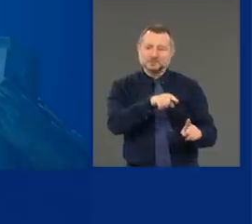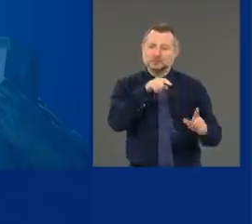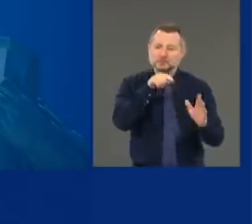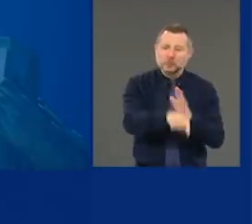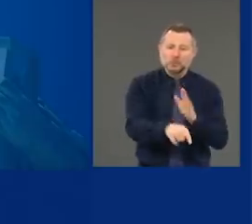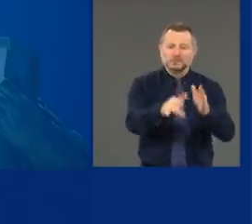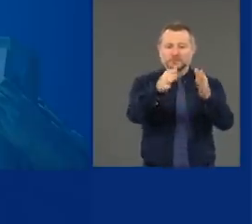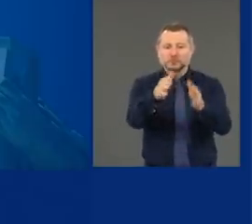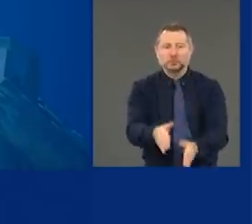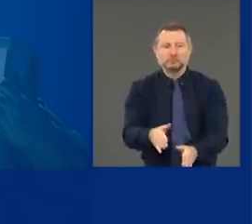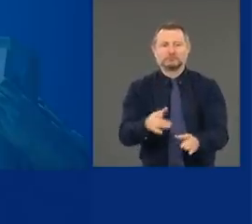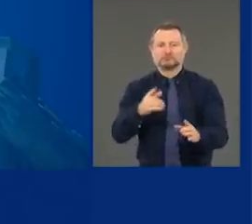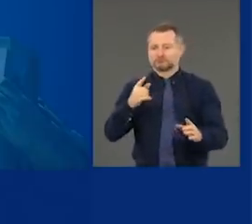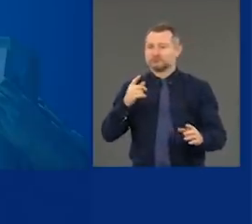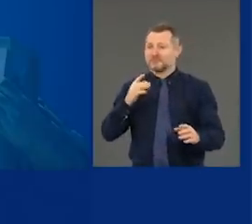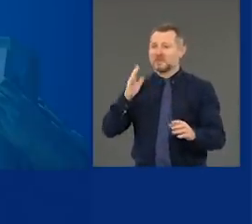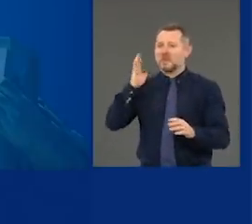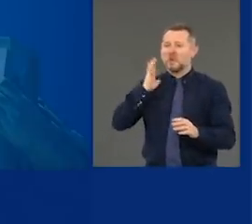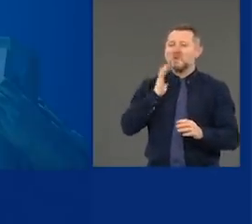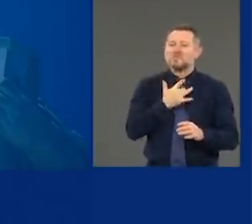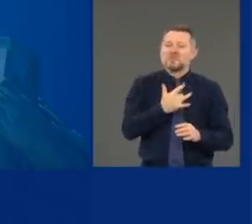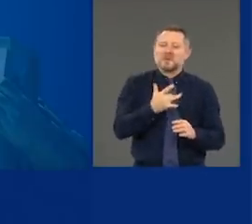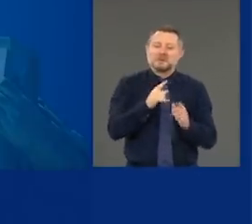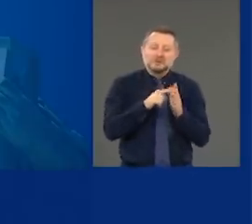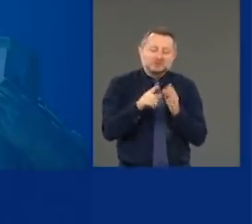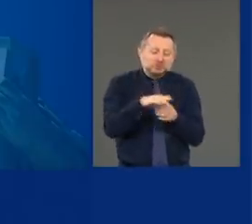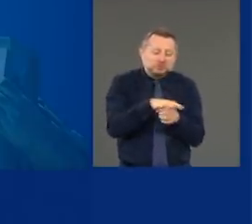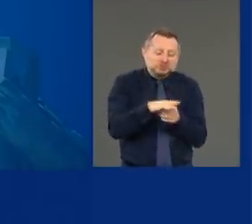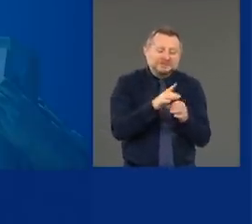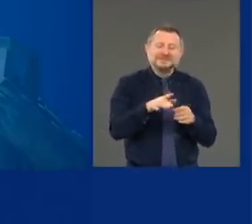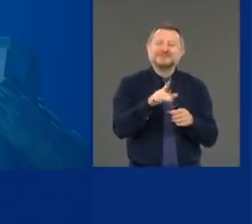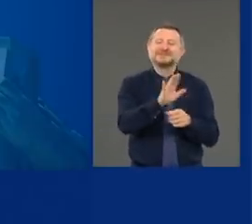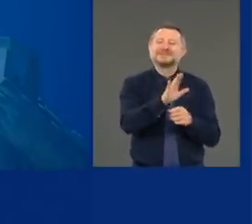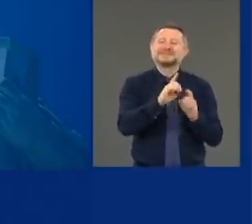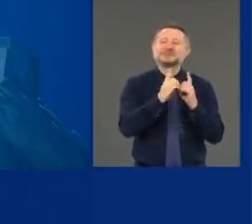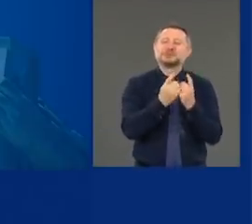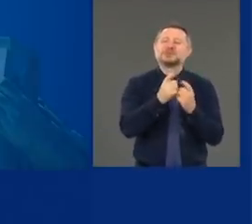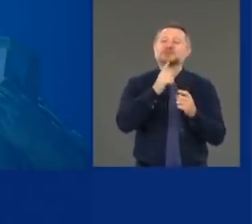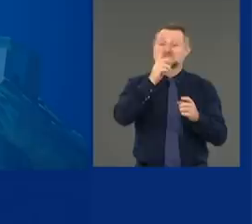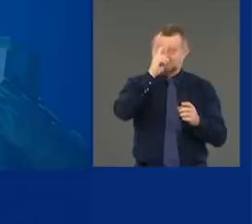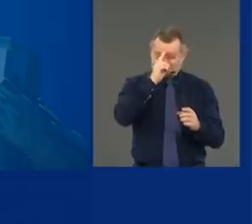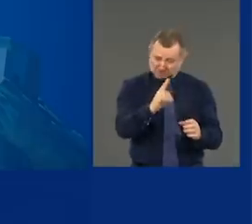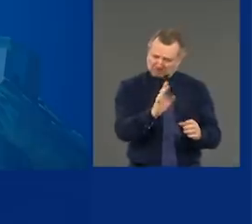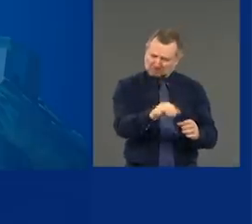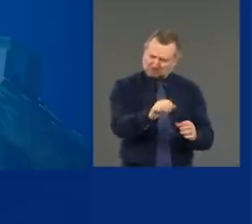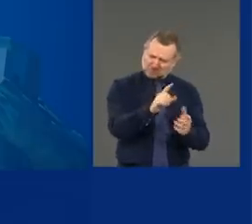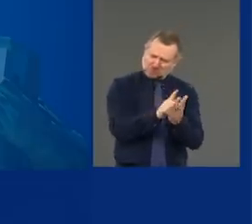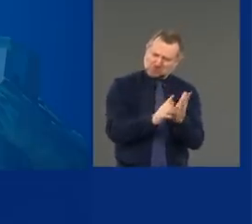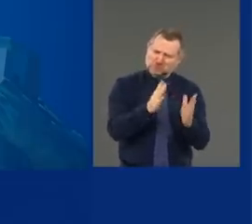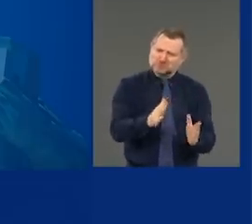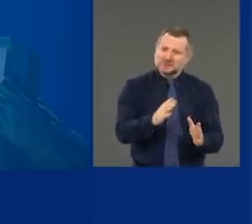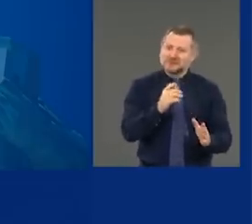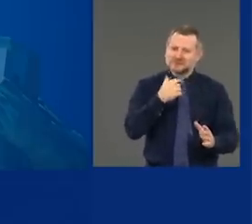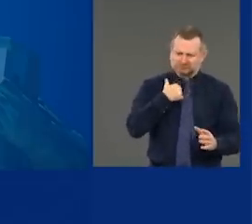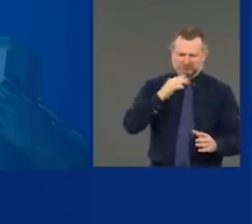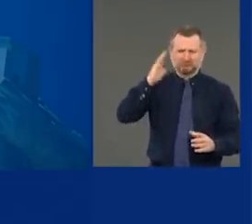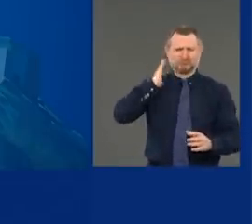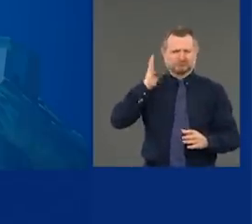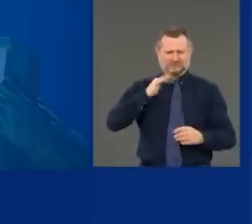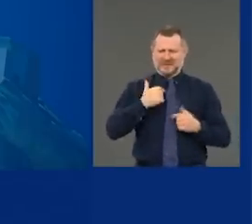person. Why? Because a local district attorney, and I have tremendous respect for the district attorneys. I was an assistant district attorney in